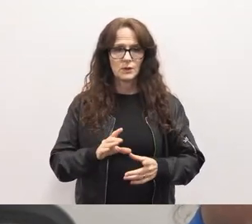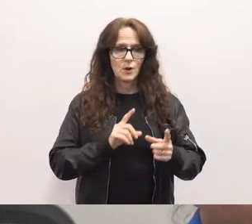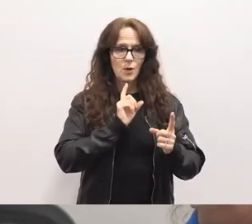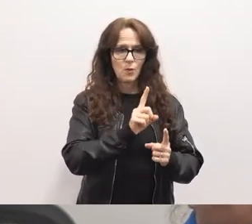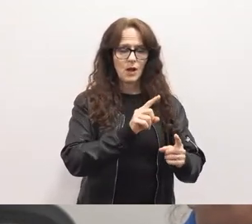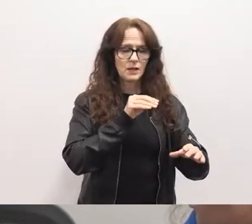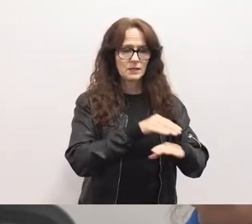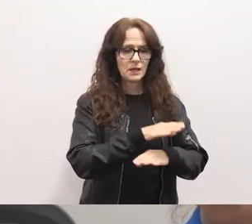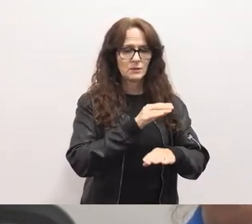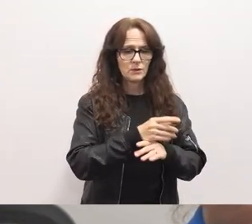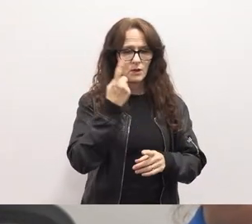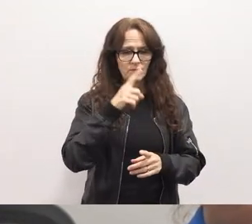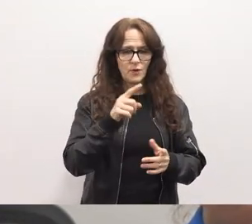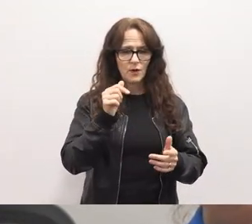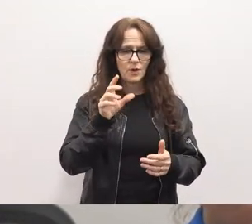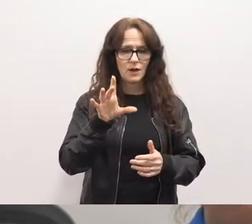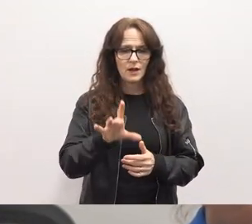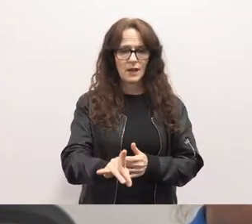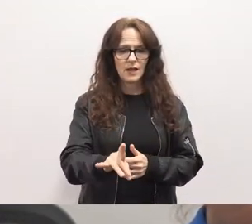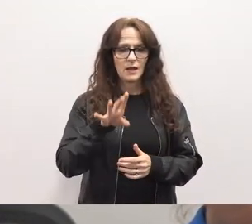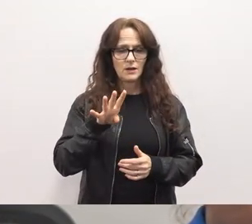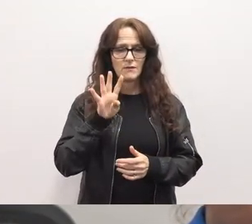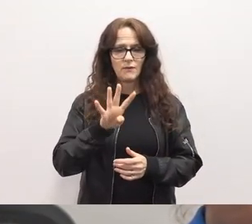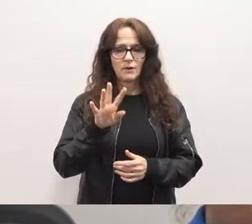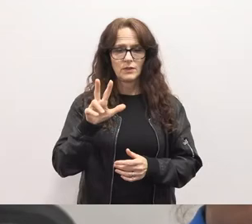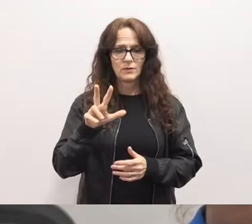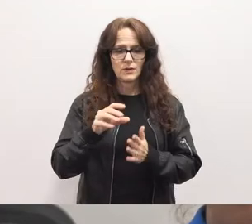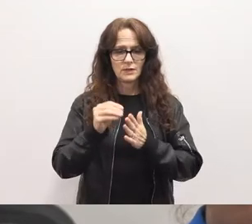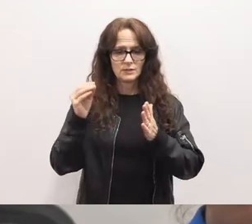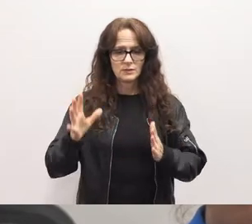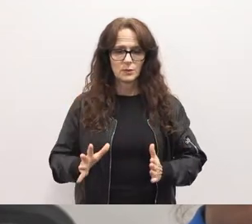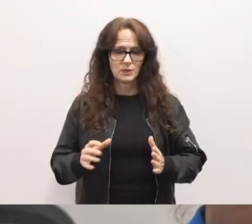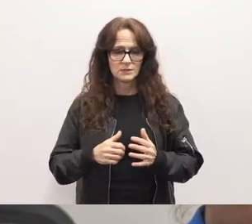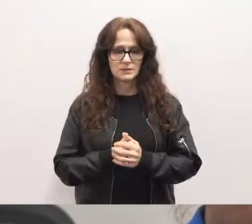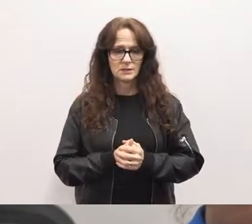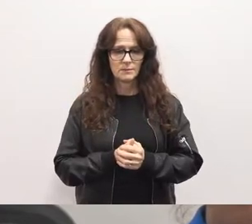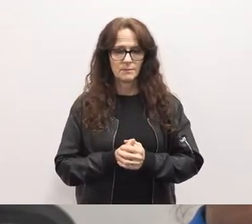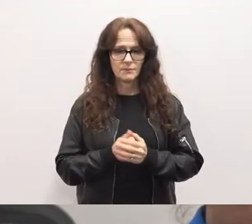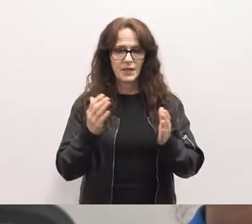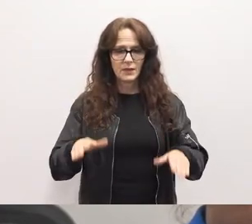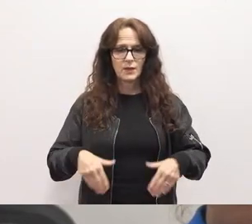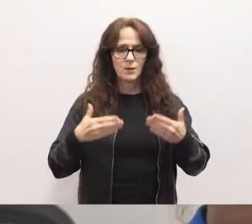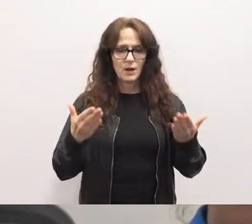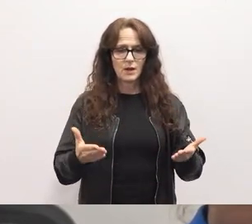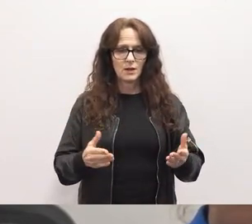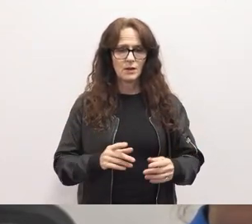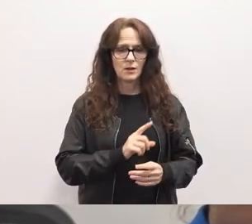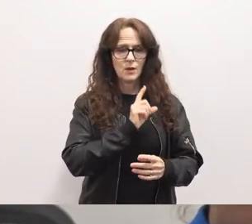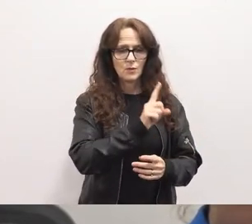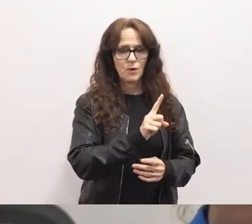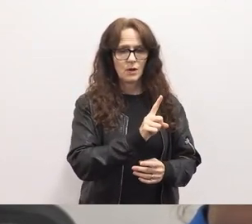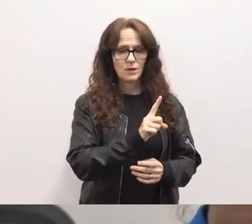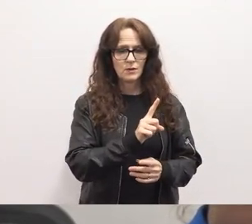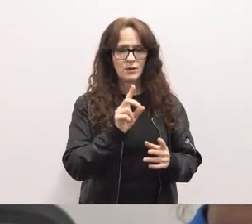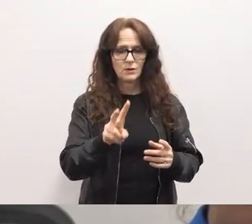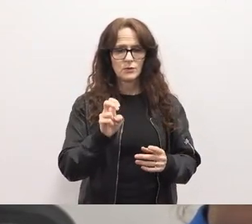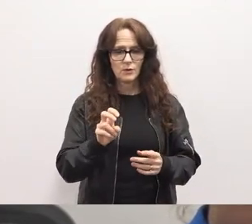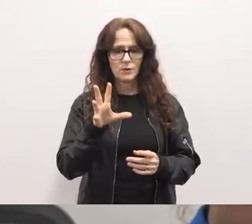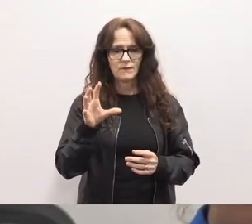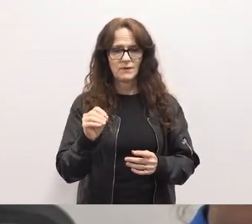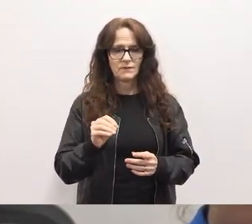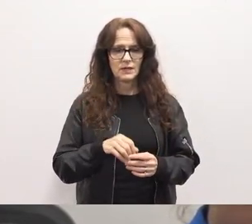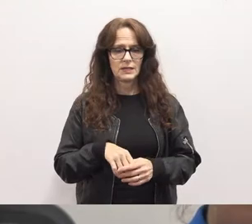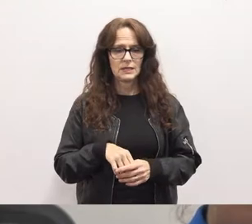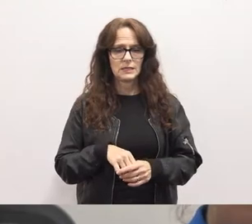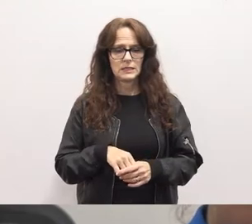counselor for every 843 students. The recommended ratio is 1 for 250.